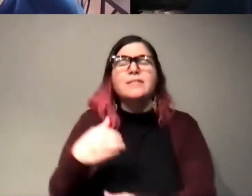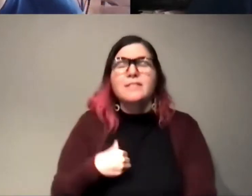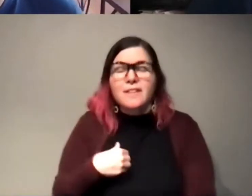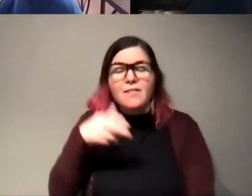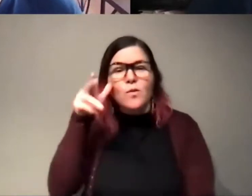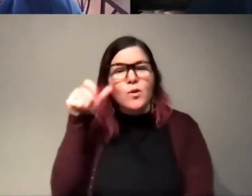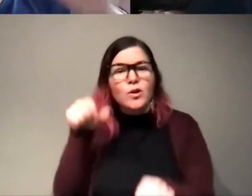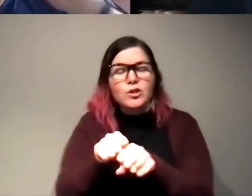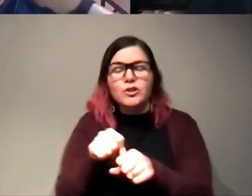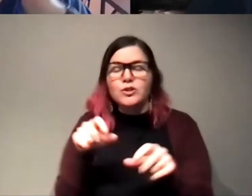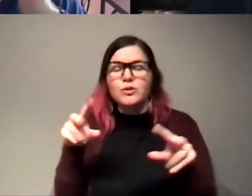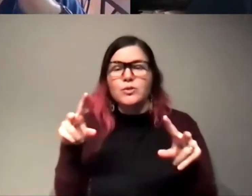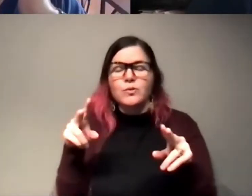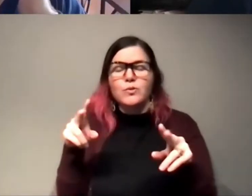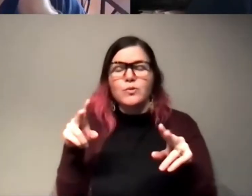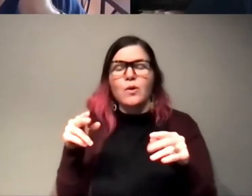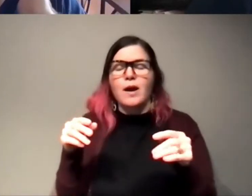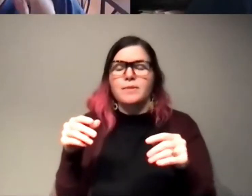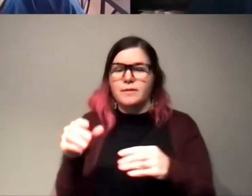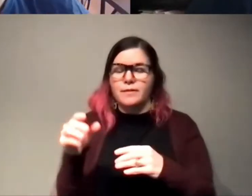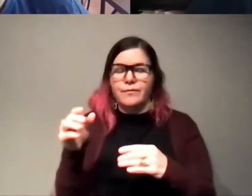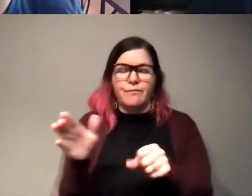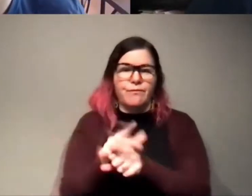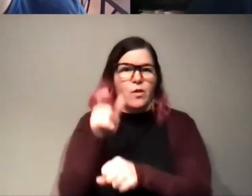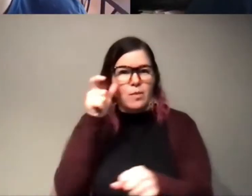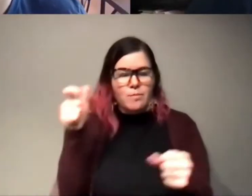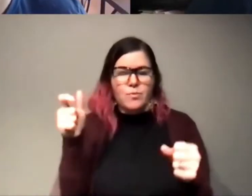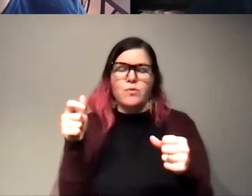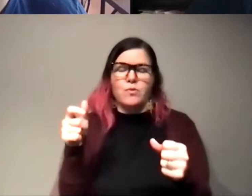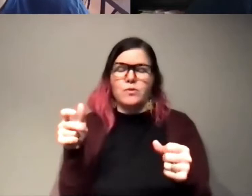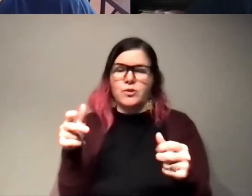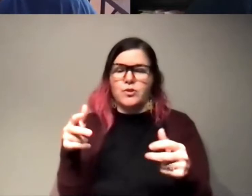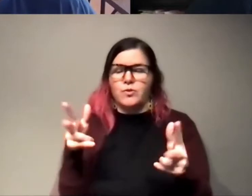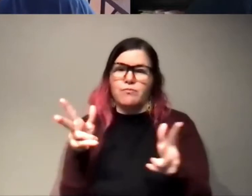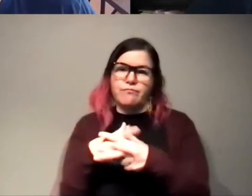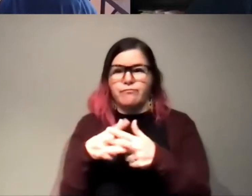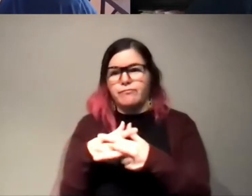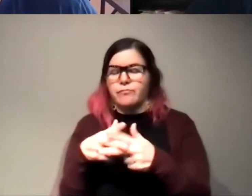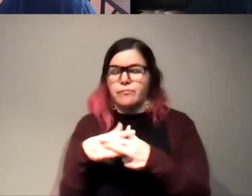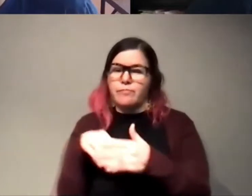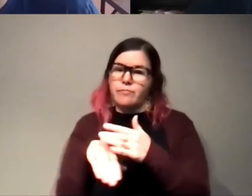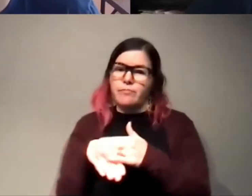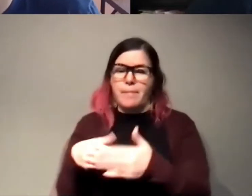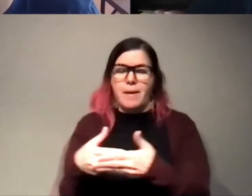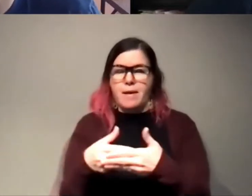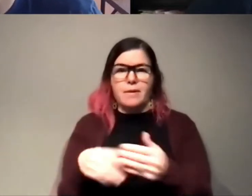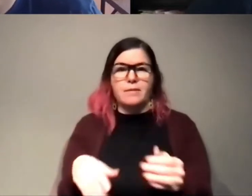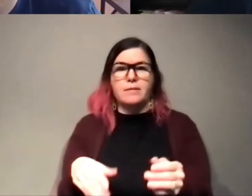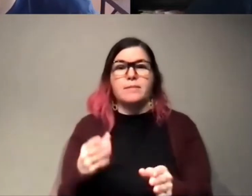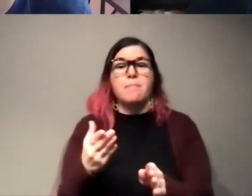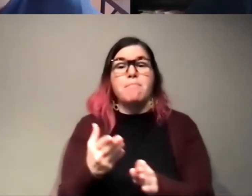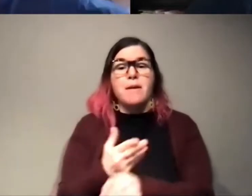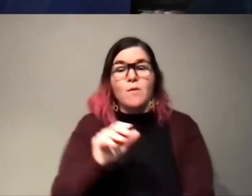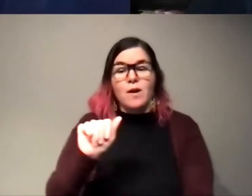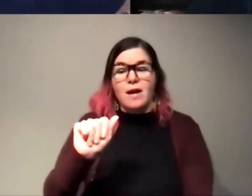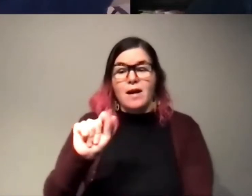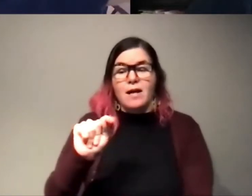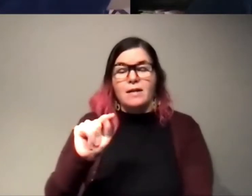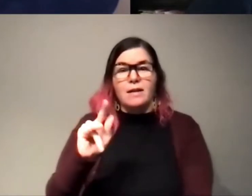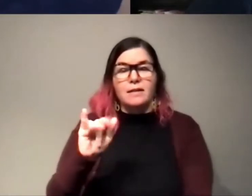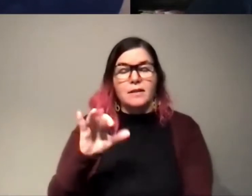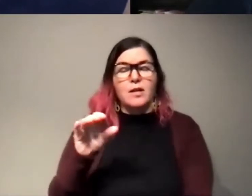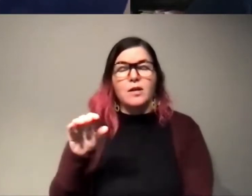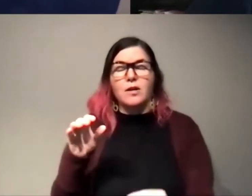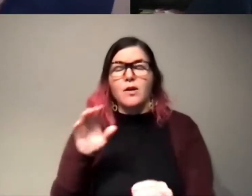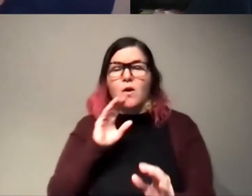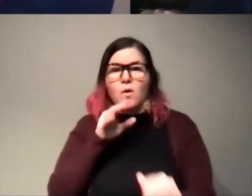crabs crawling on the ocean at full moons to mate and have their babies. Before there was even an Atlantic Ocean, like when the continents